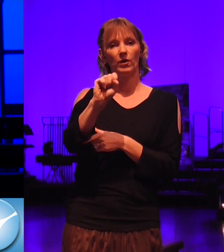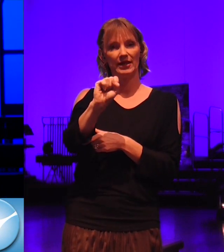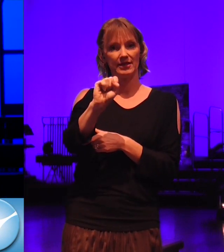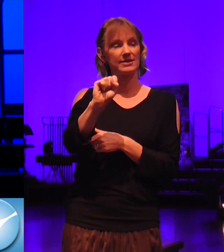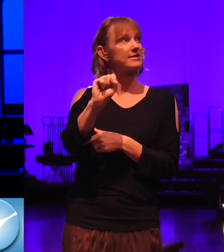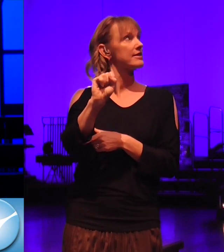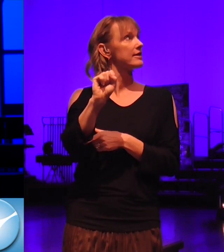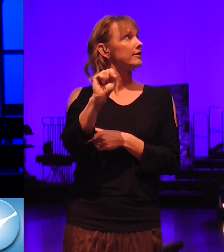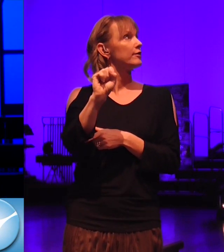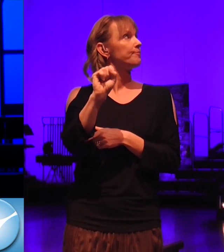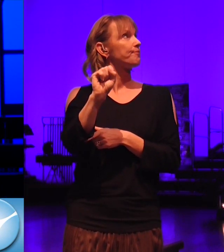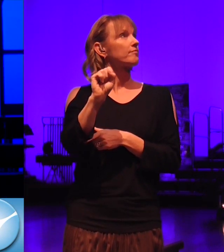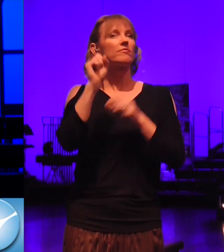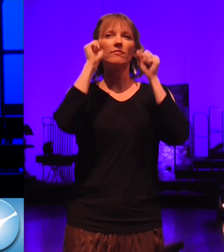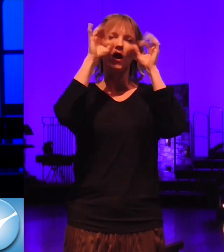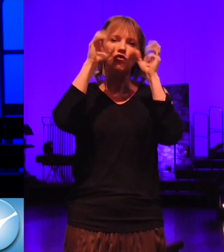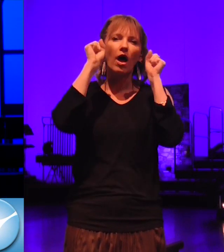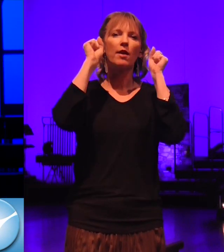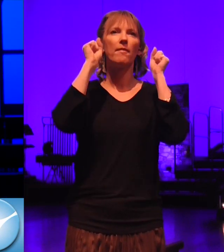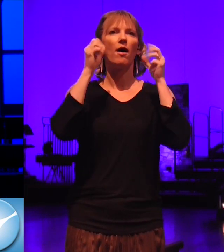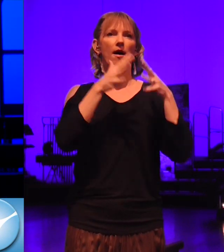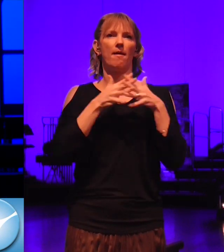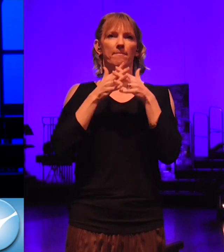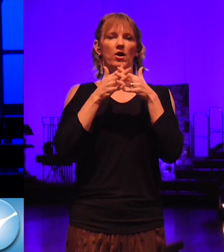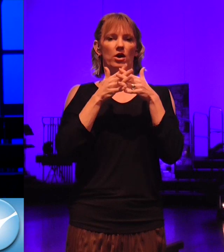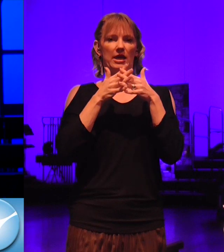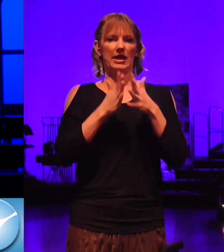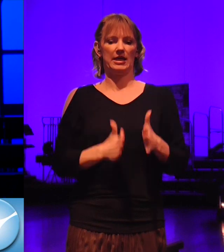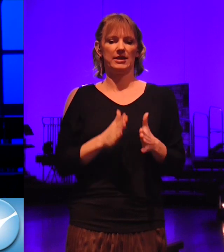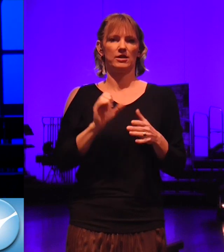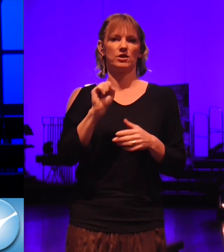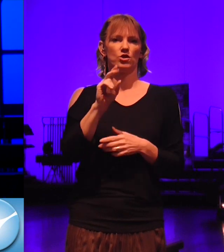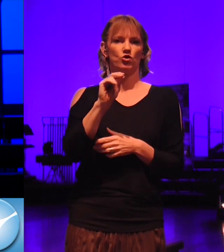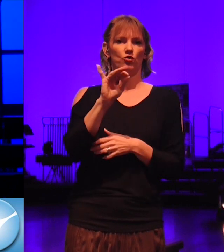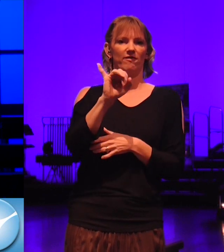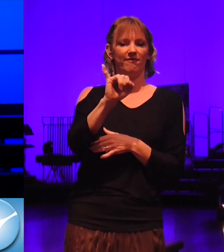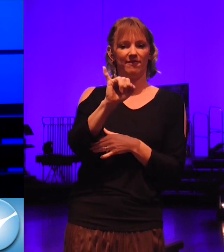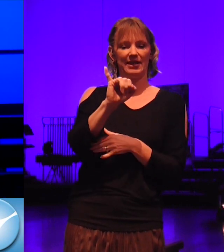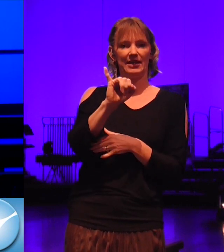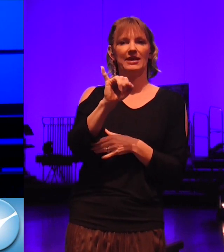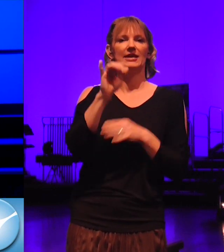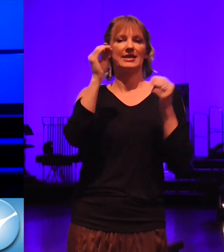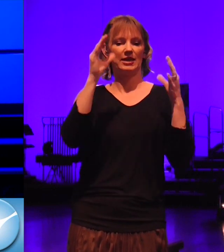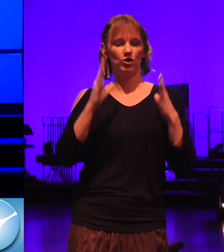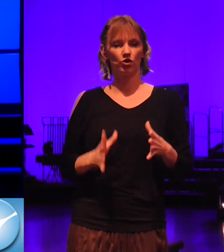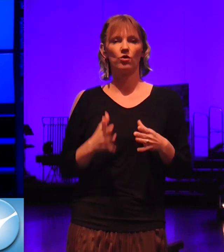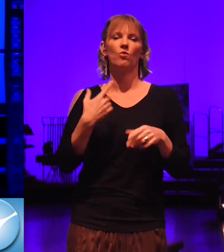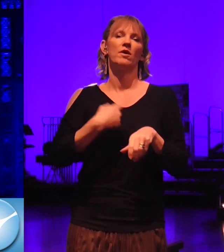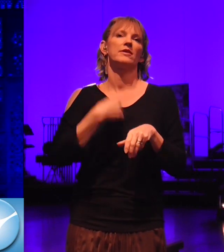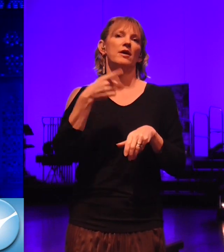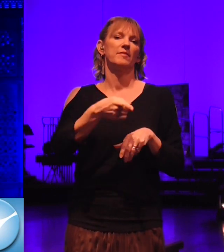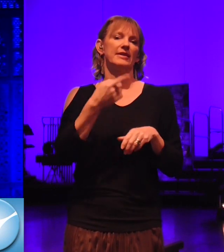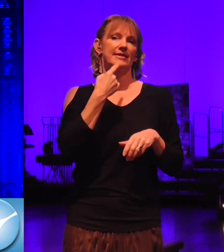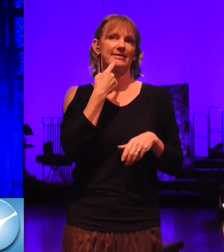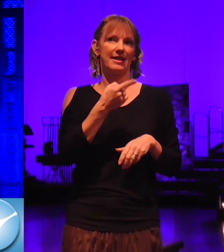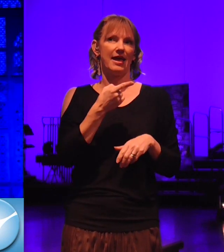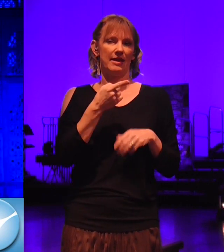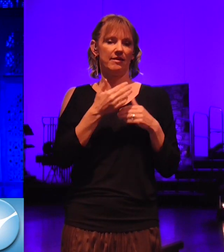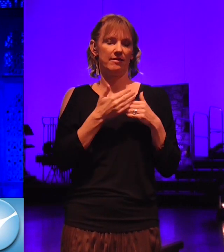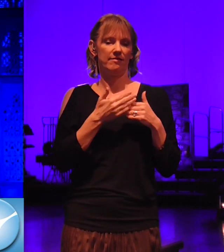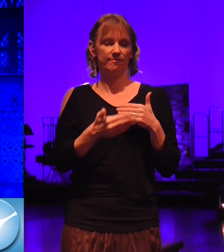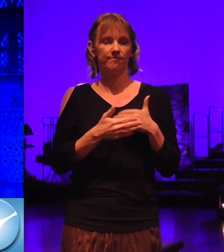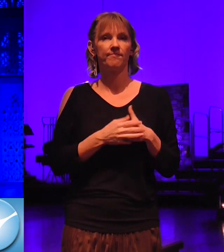an incredible American Sufi teacher, he once said the following: